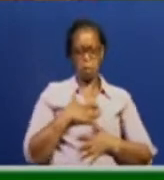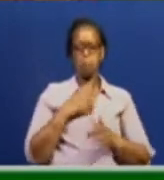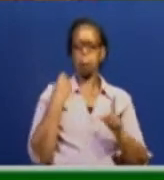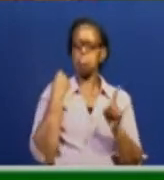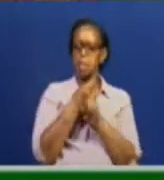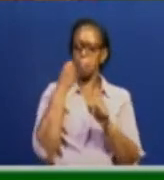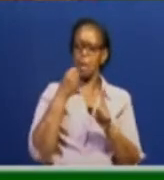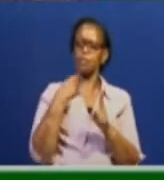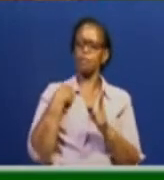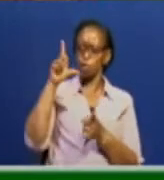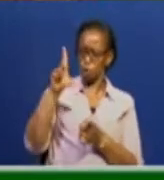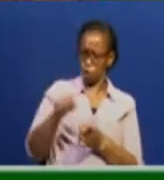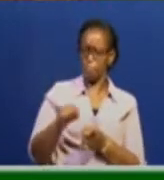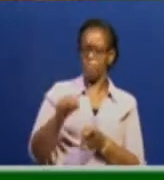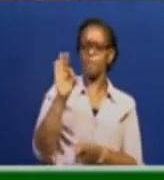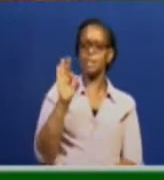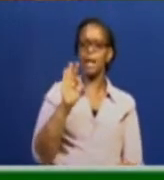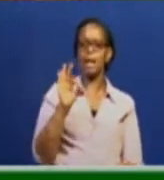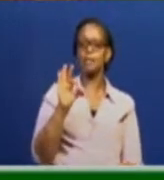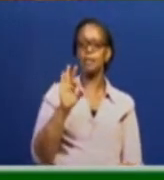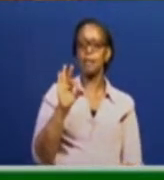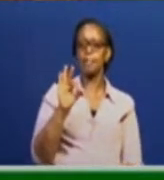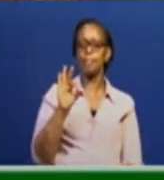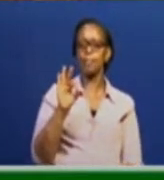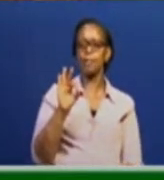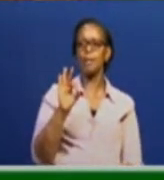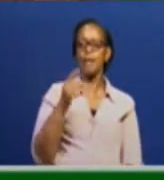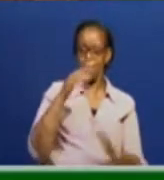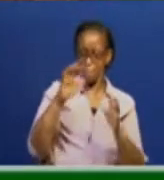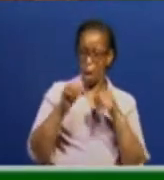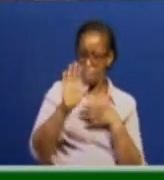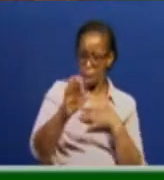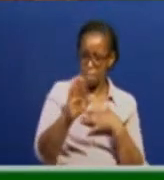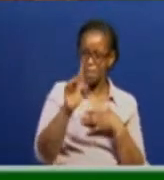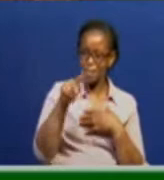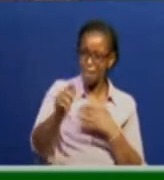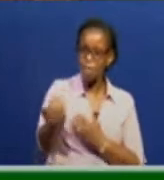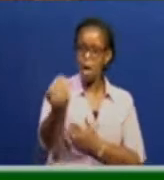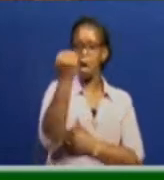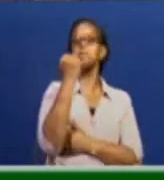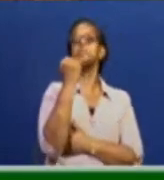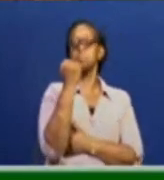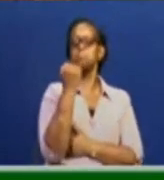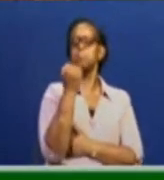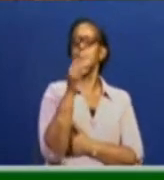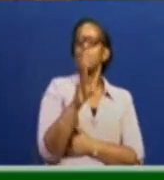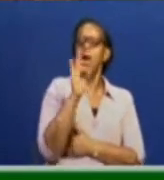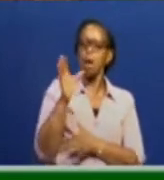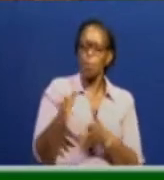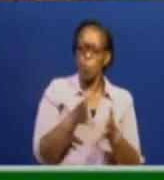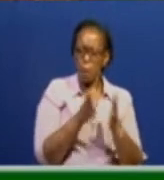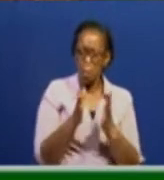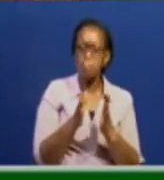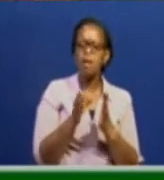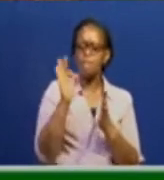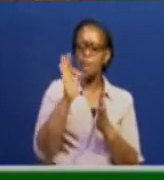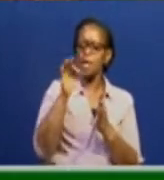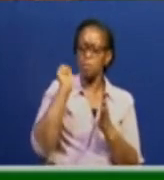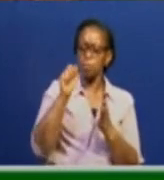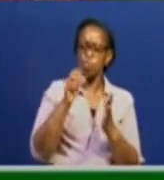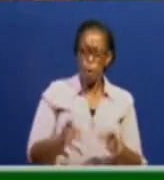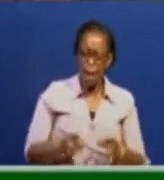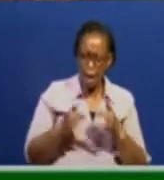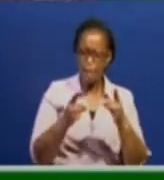subsidy had in his farm and asked me to work out a way that the fertilizer can be